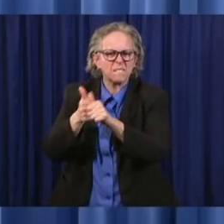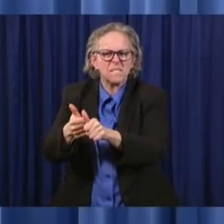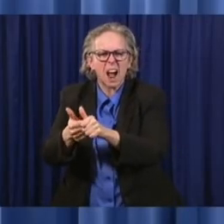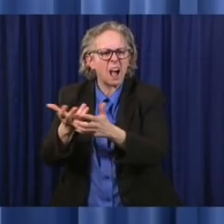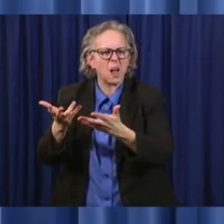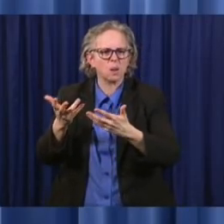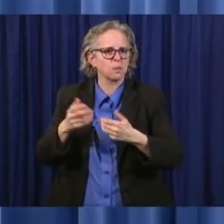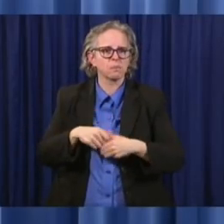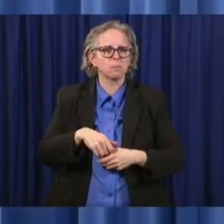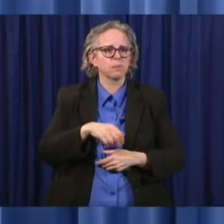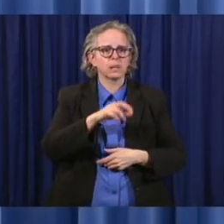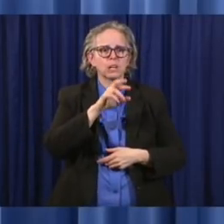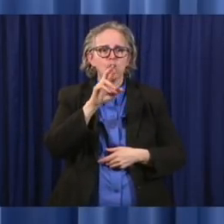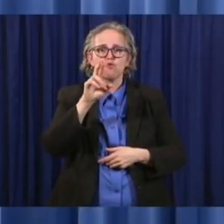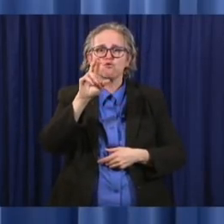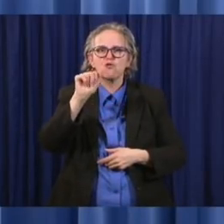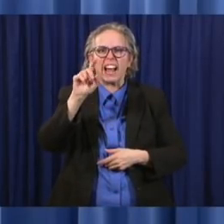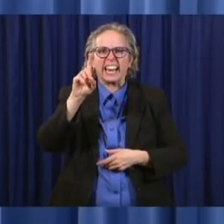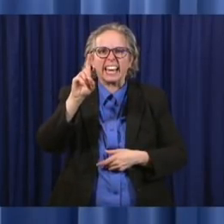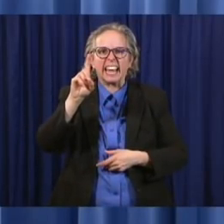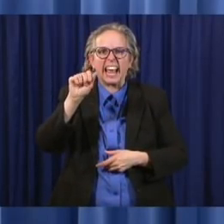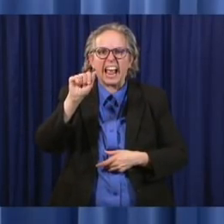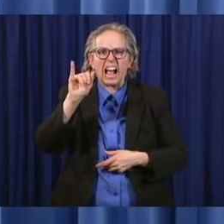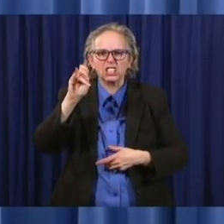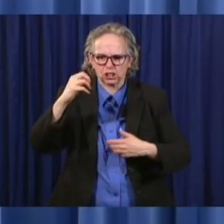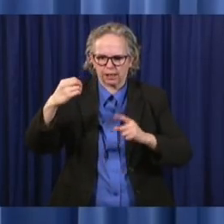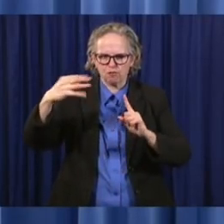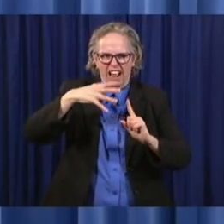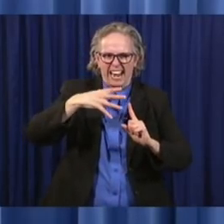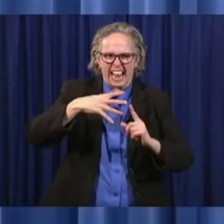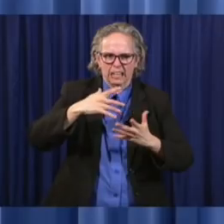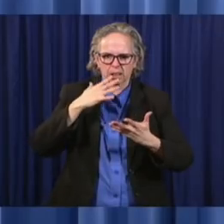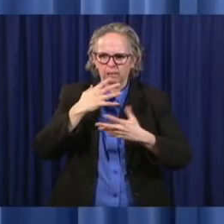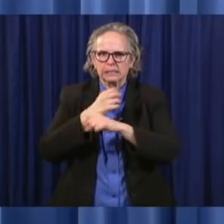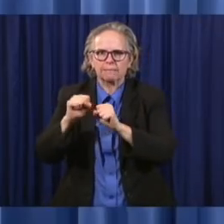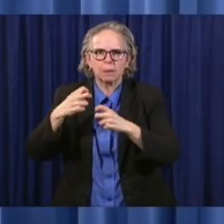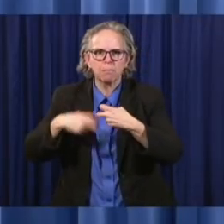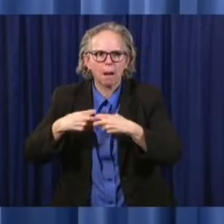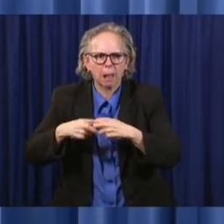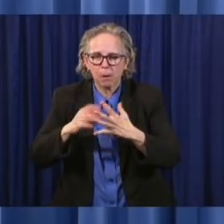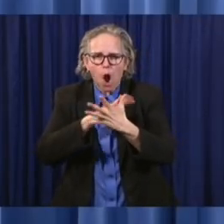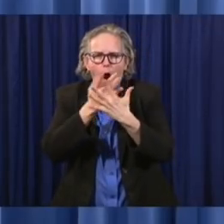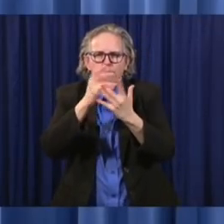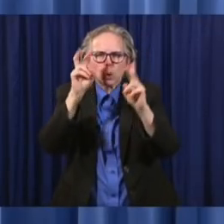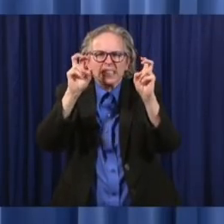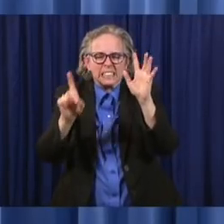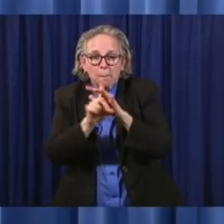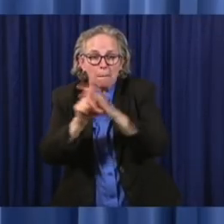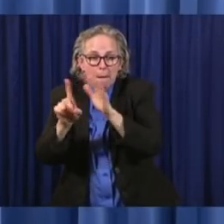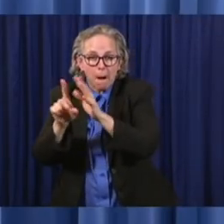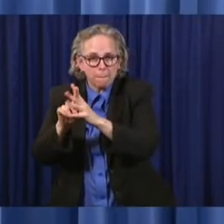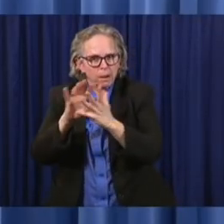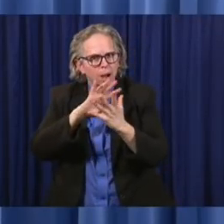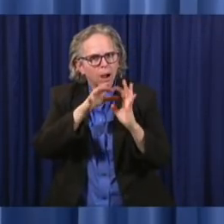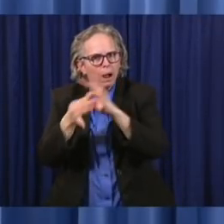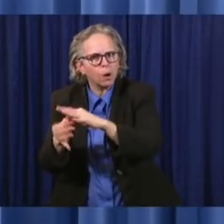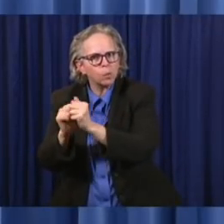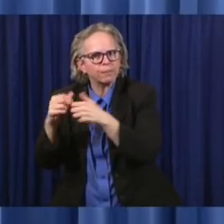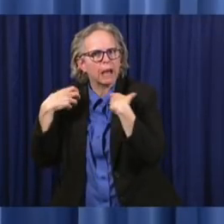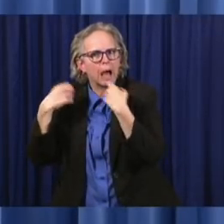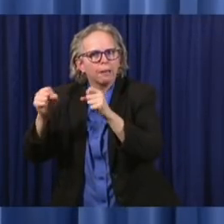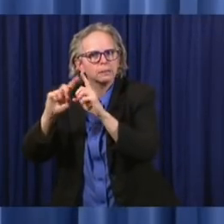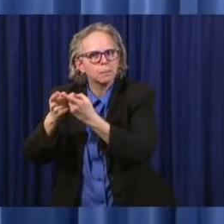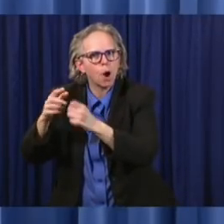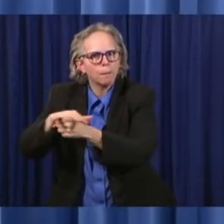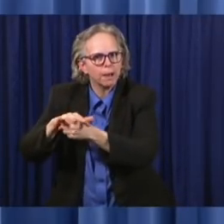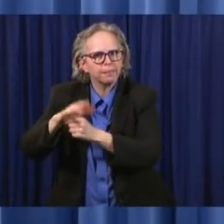radiation scare, safety problem in regard to radiation. These are all things and all reasons that the Director